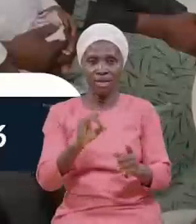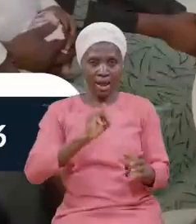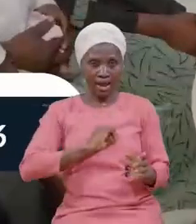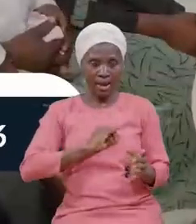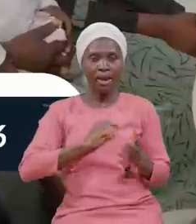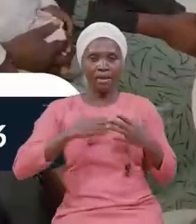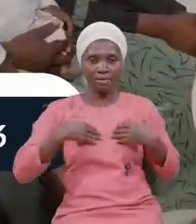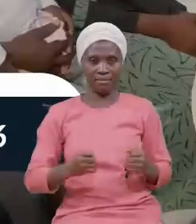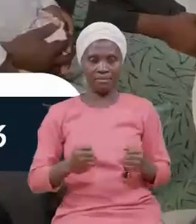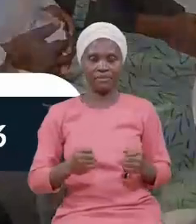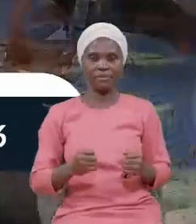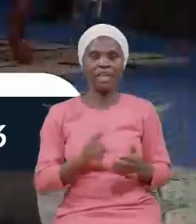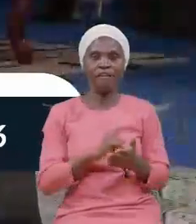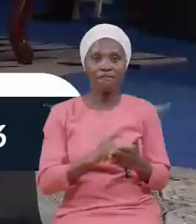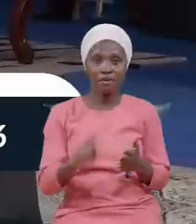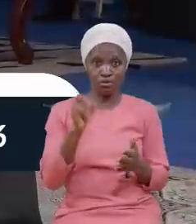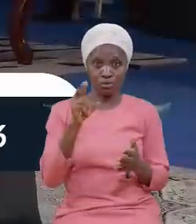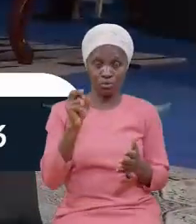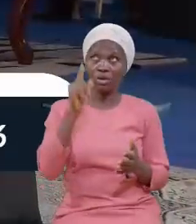tells us, therefore,